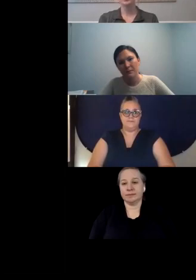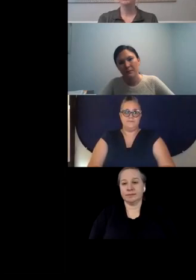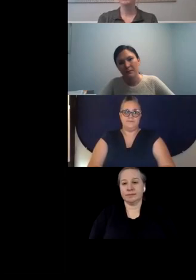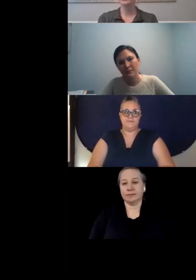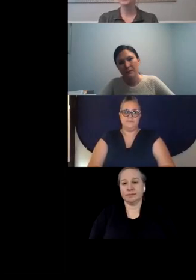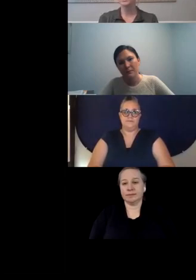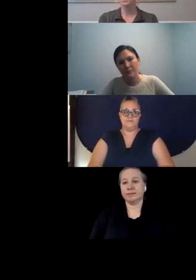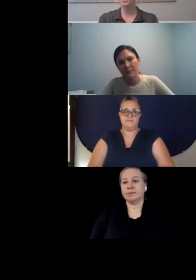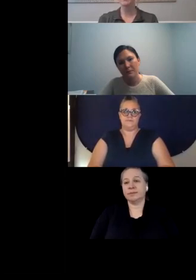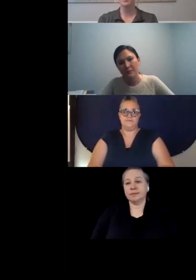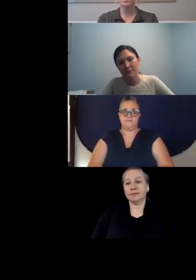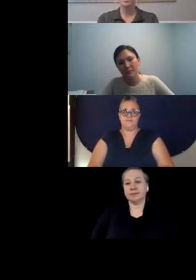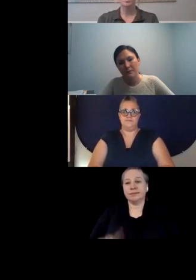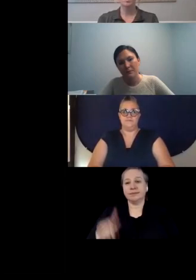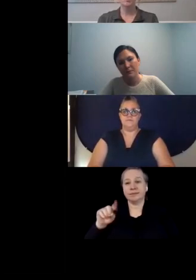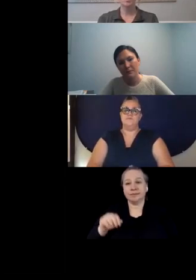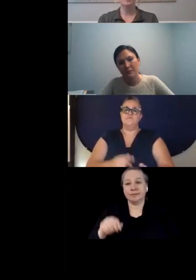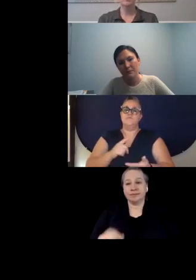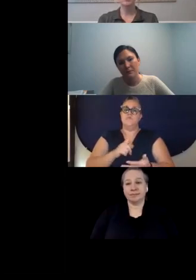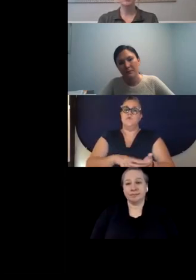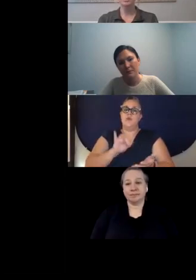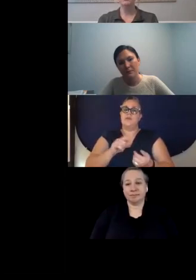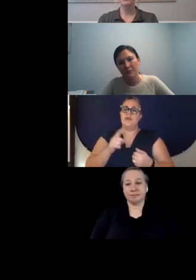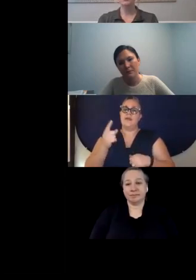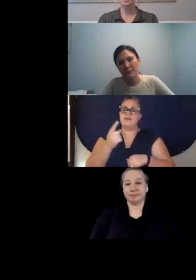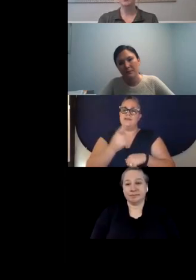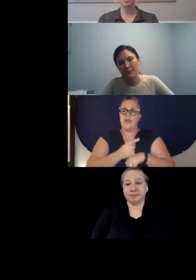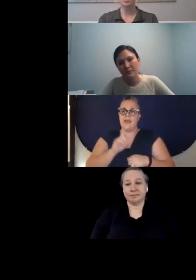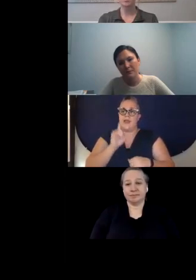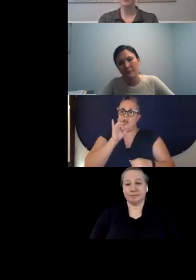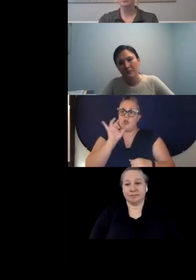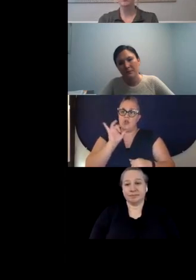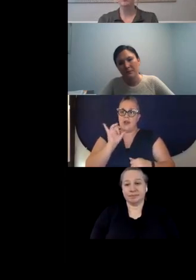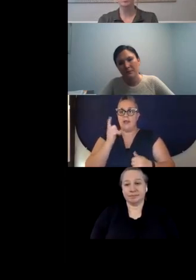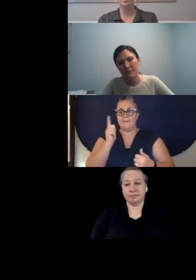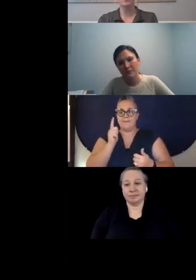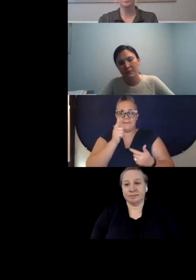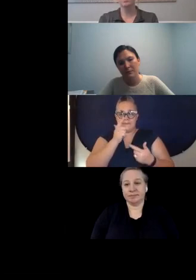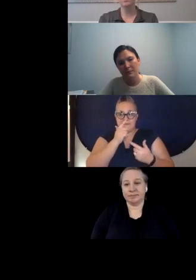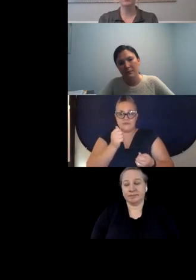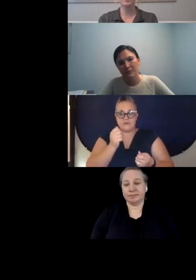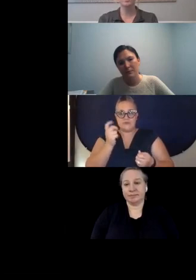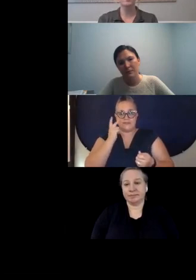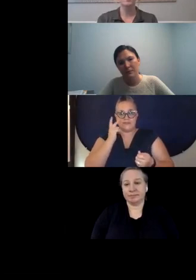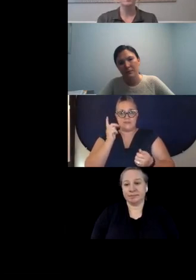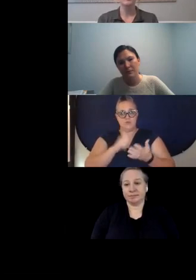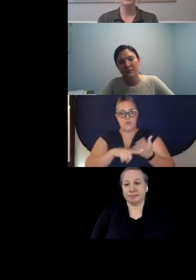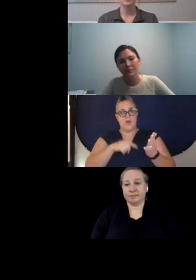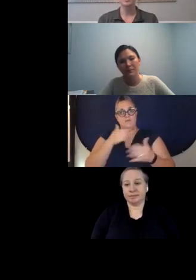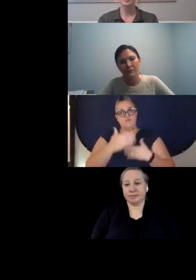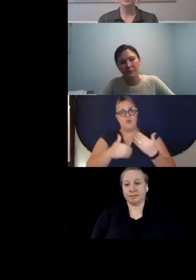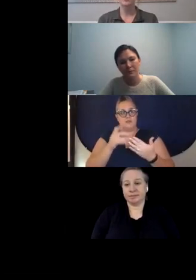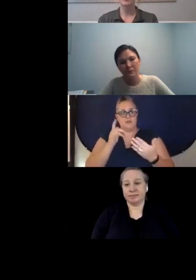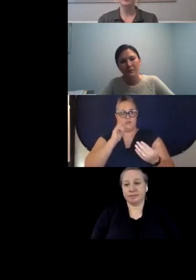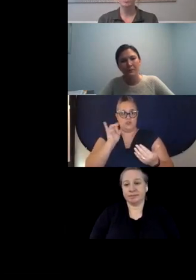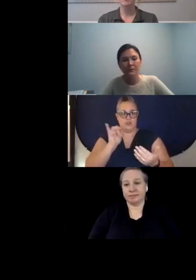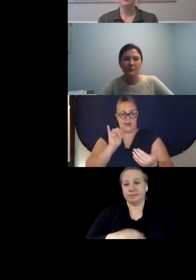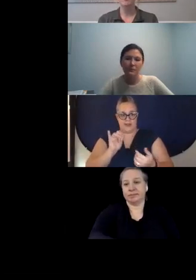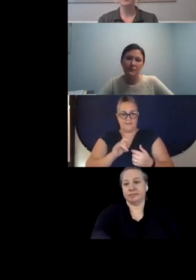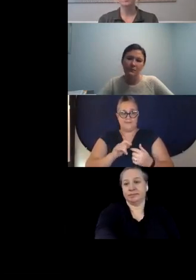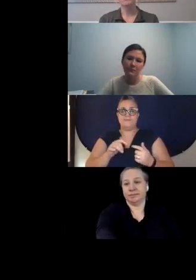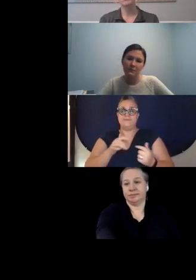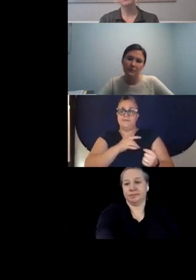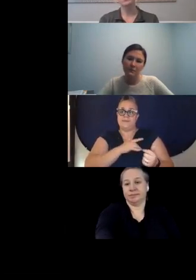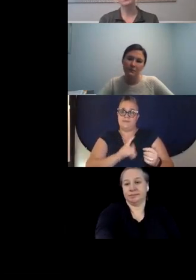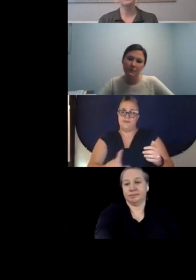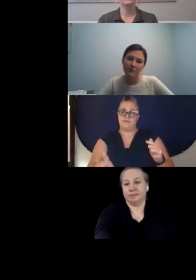Just going over a day in the life, we thought it would be interesting just to kind of walk you through what that looks like. So typically you would arrive at your